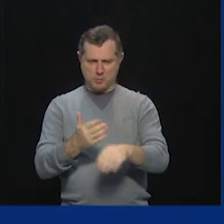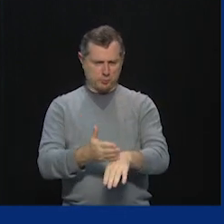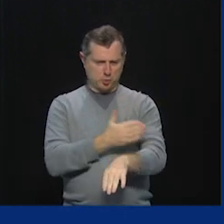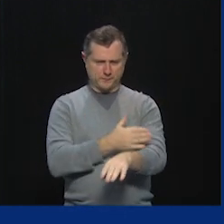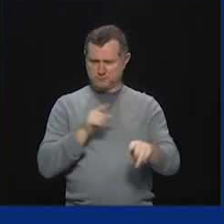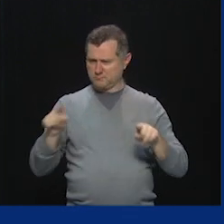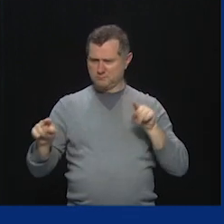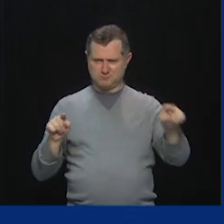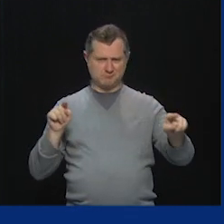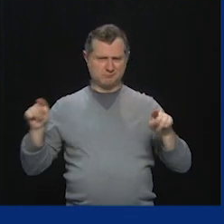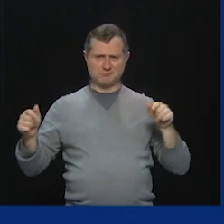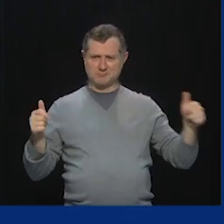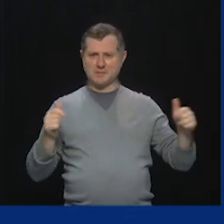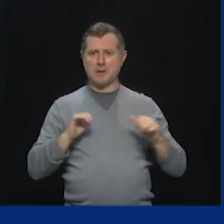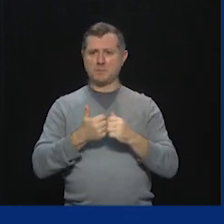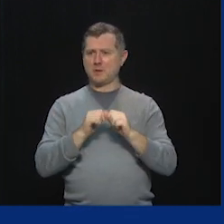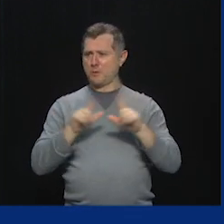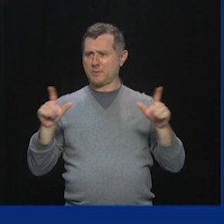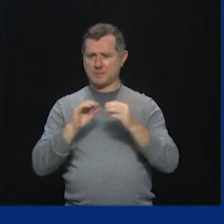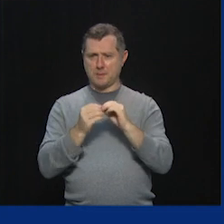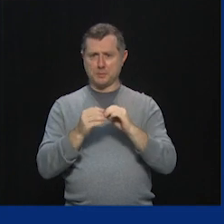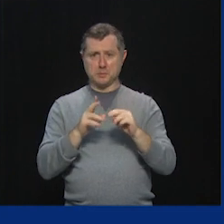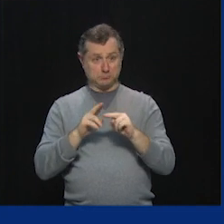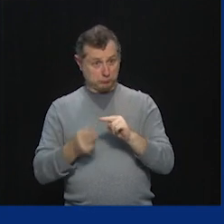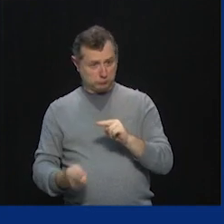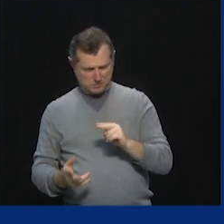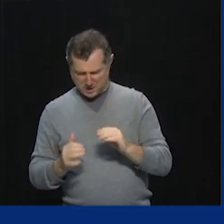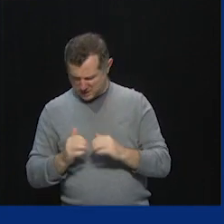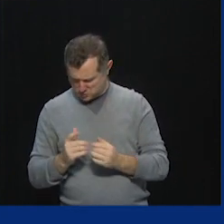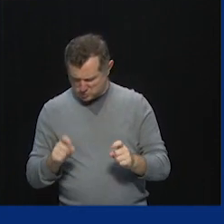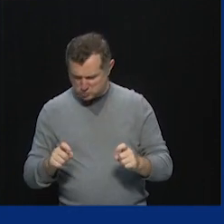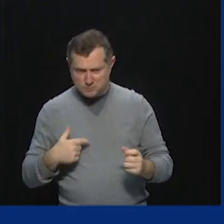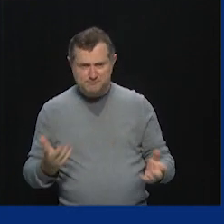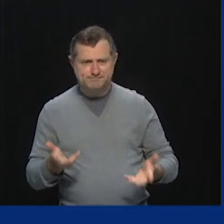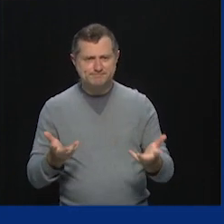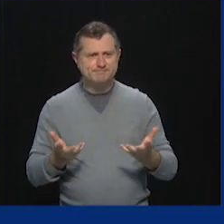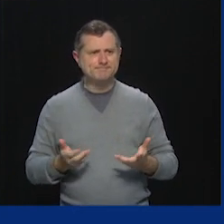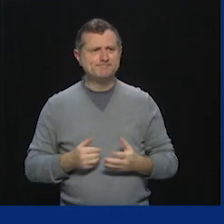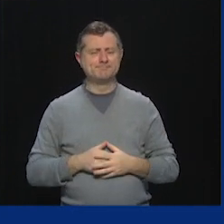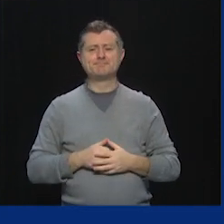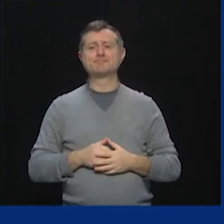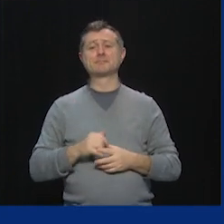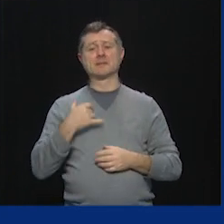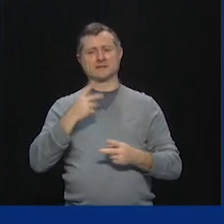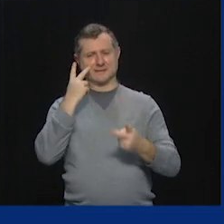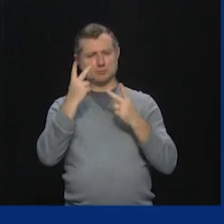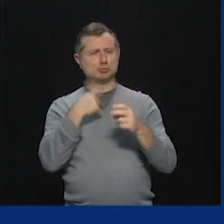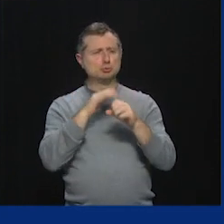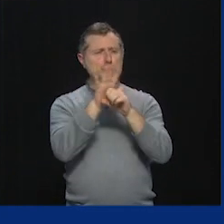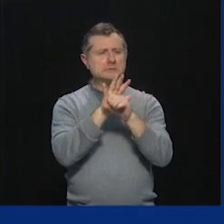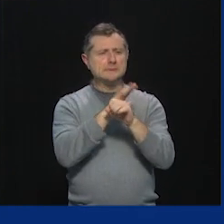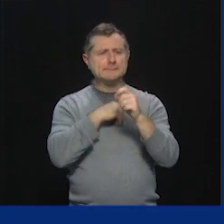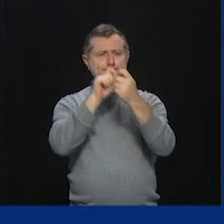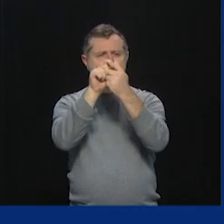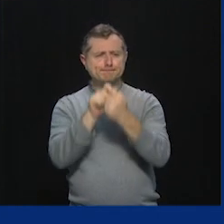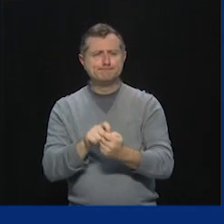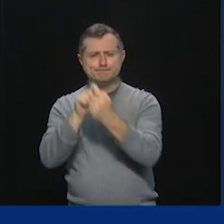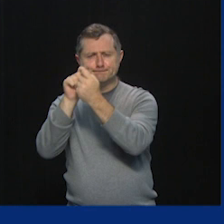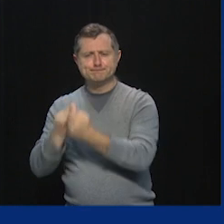those numbers start trending downward. So you can see the regional breakdown, and as well as our overall positivity, the 7-day